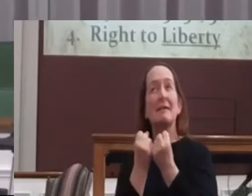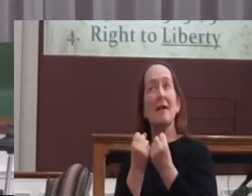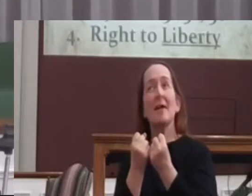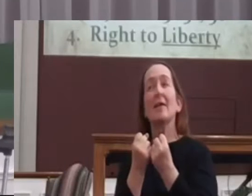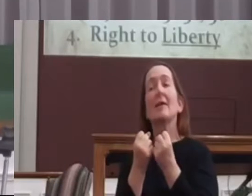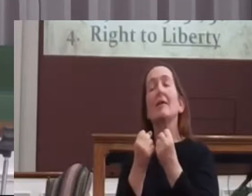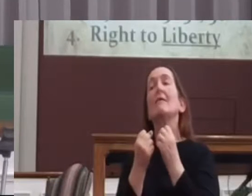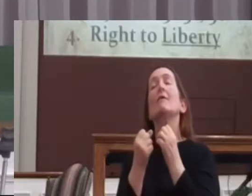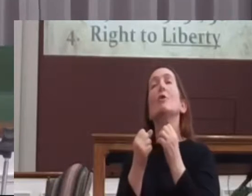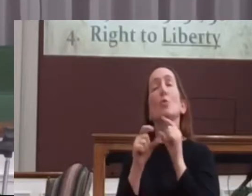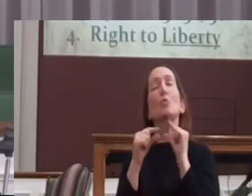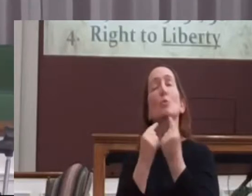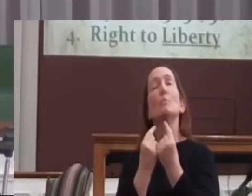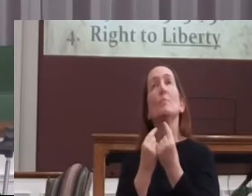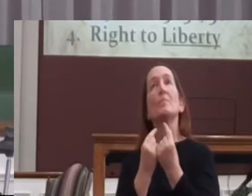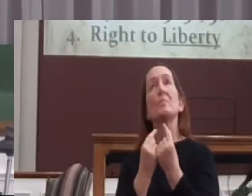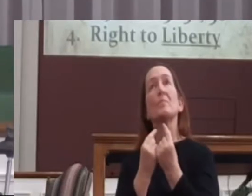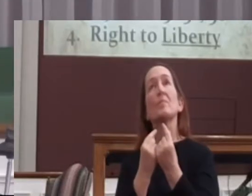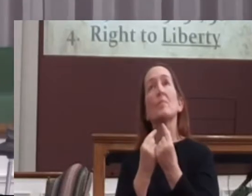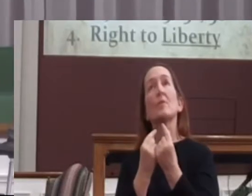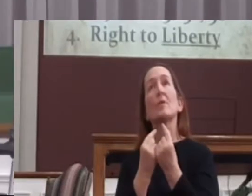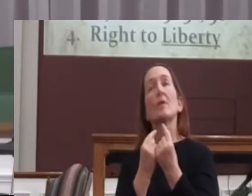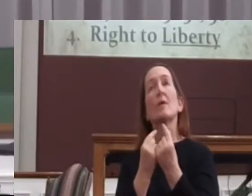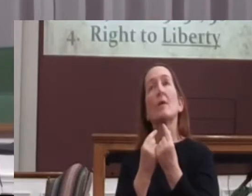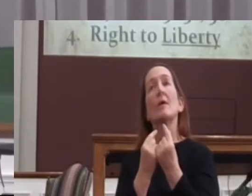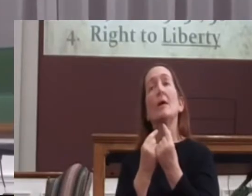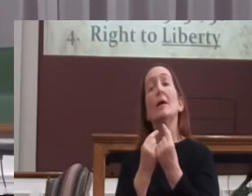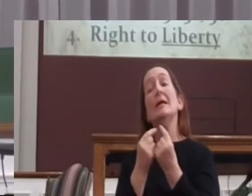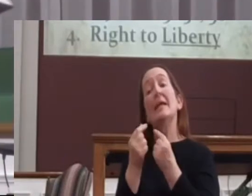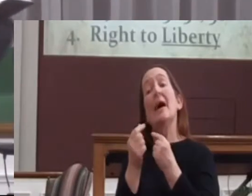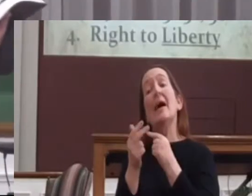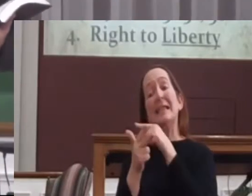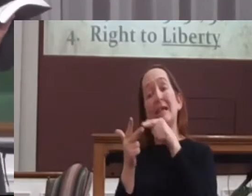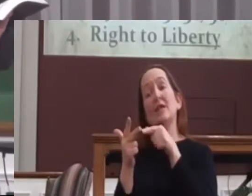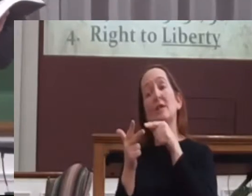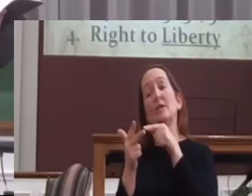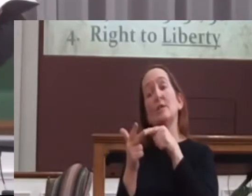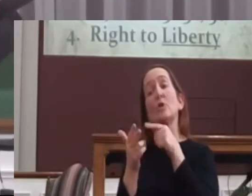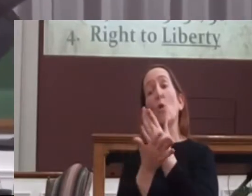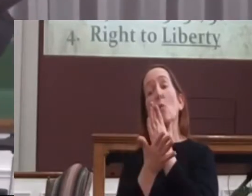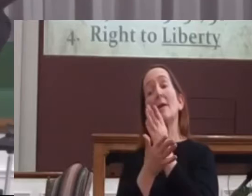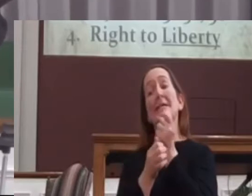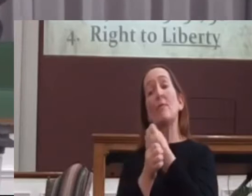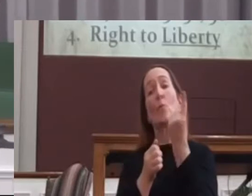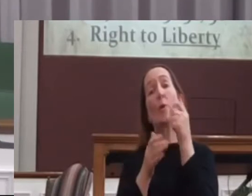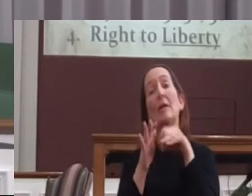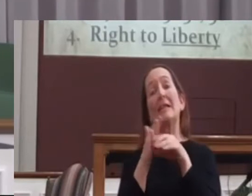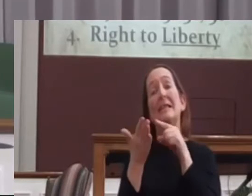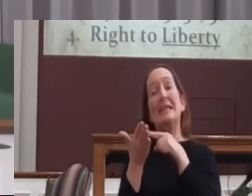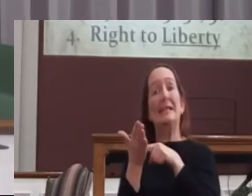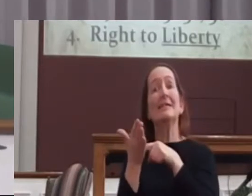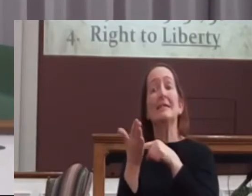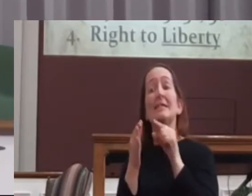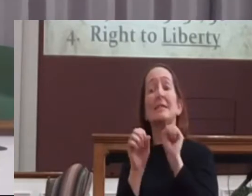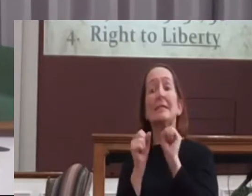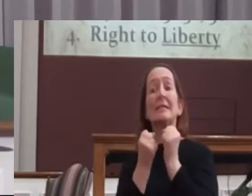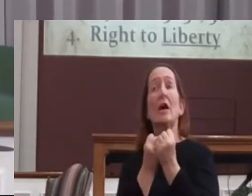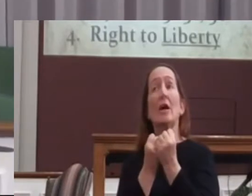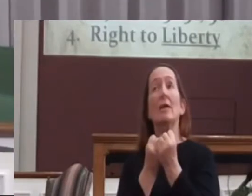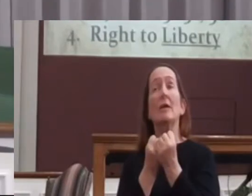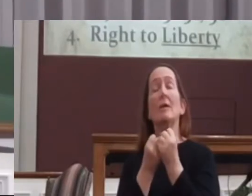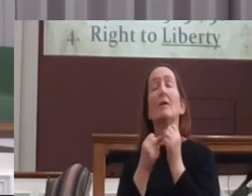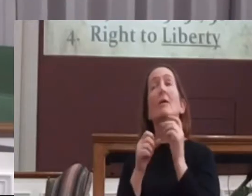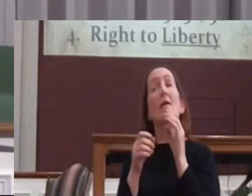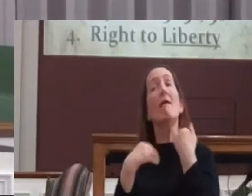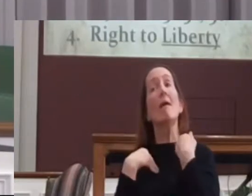them so that they'll never be questioned in their authority, that these are rights that everyone